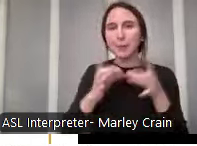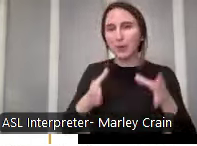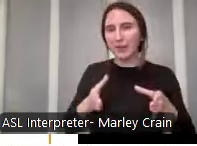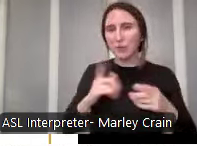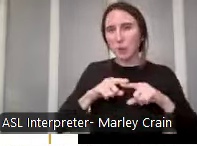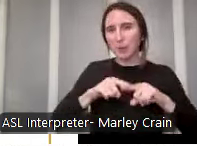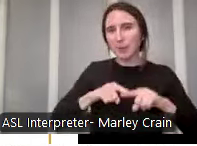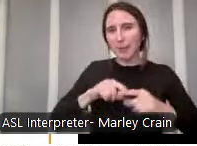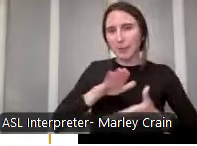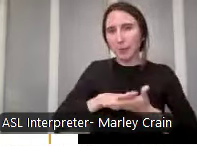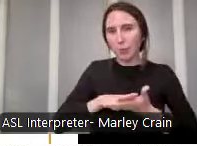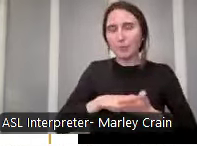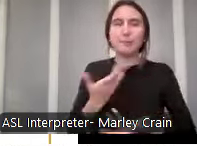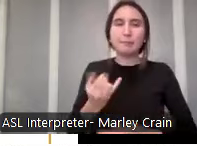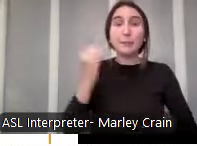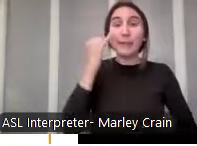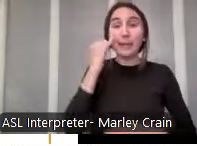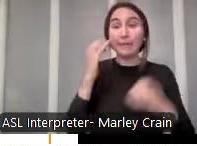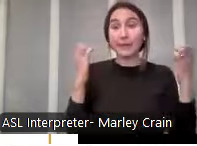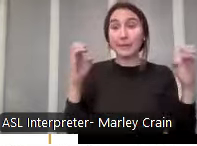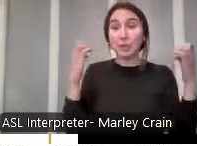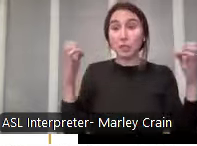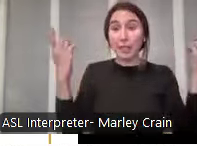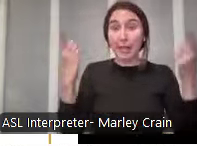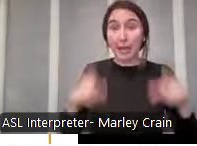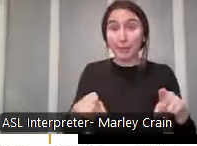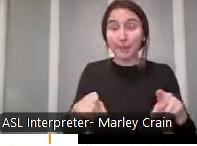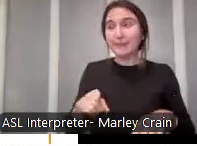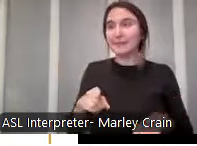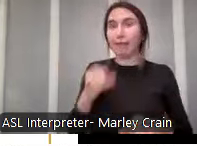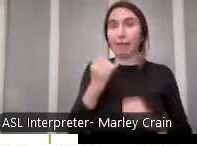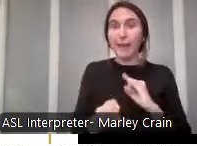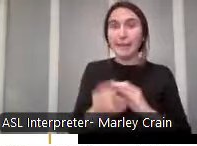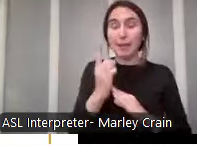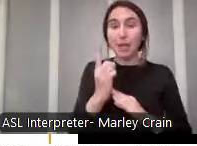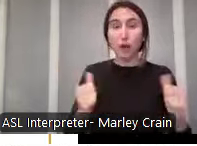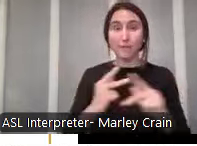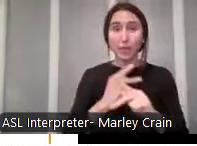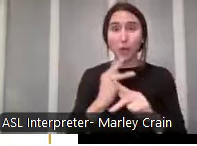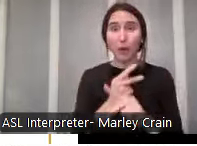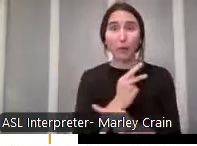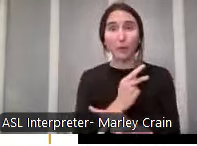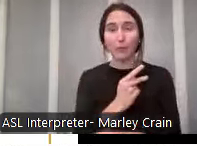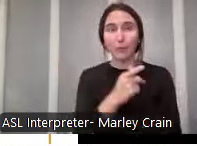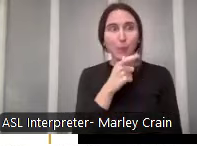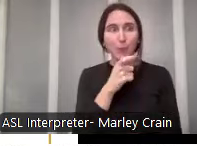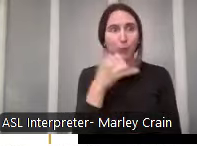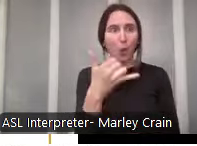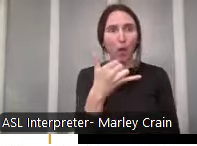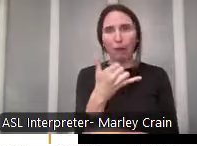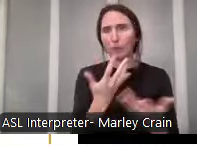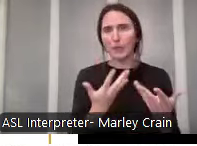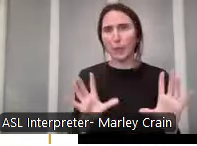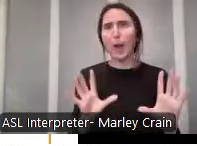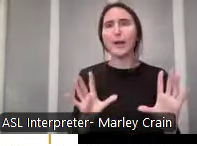emergency happens is not a good time to find out the number doesn't work or that person doesn't answer their phone. So I think a lot of these things we're going to